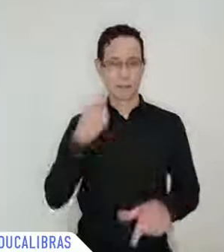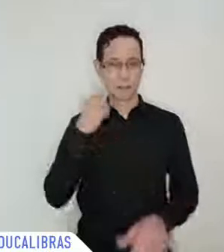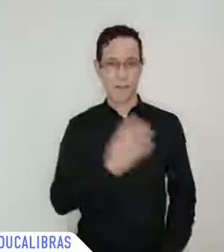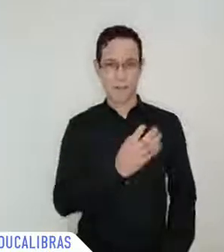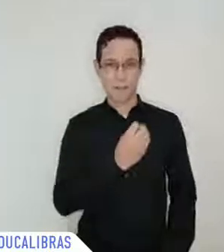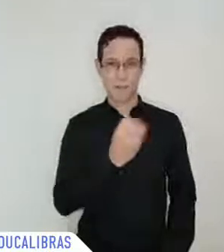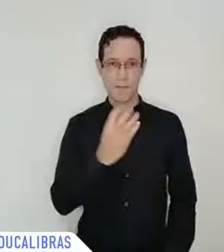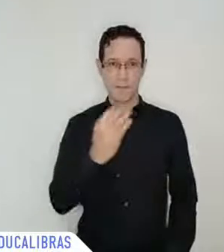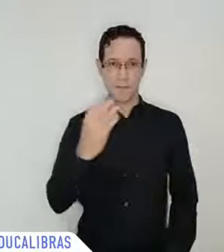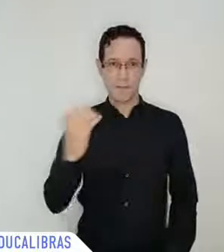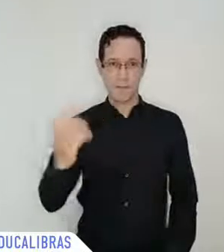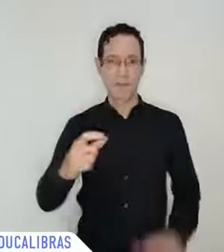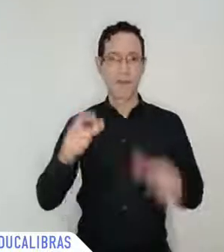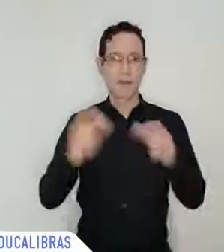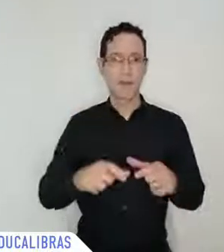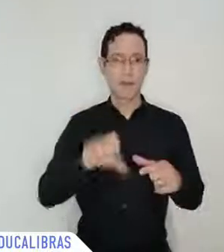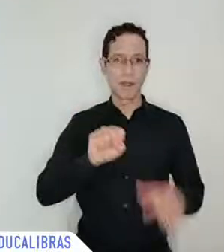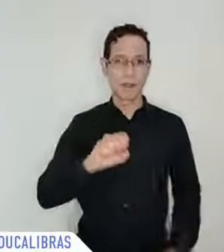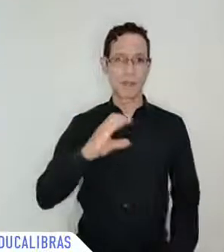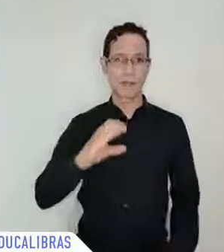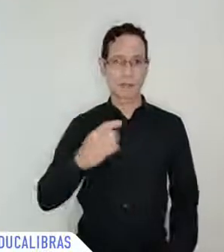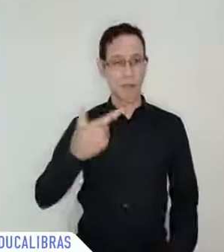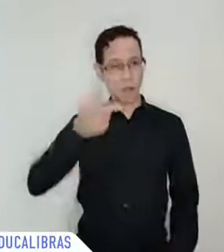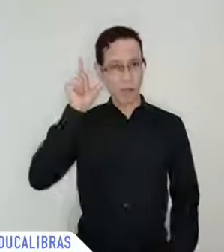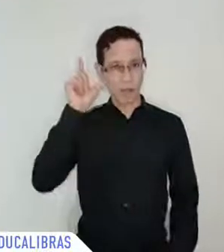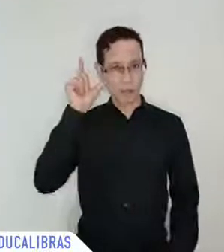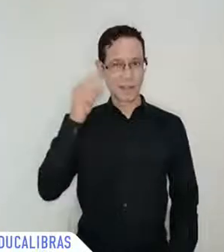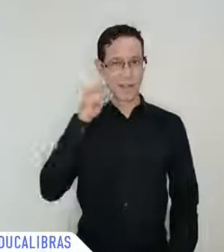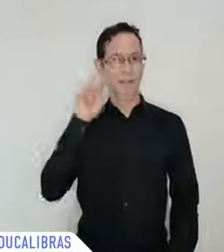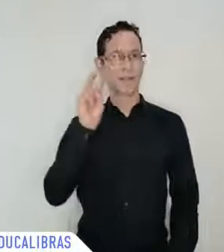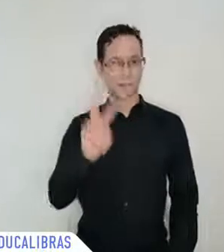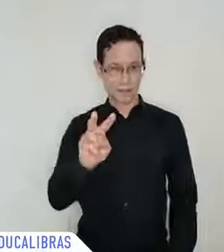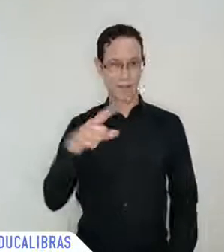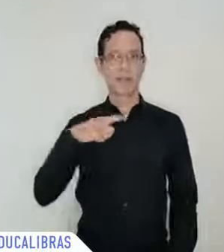increased the problems in Brazil. I was